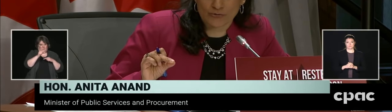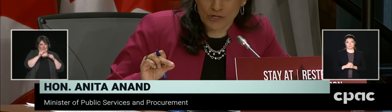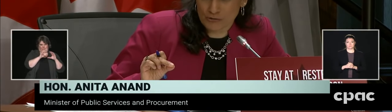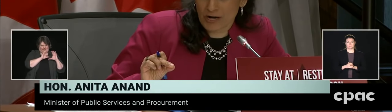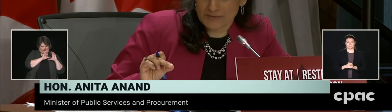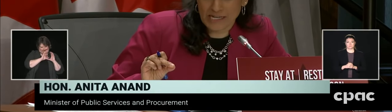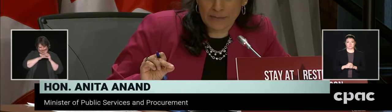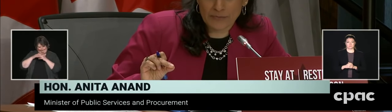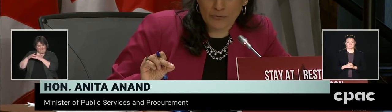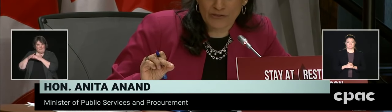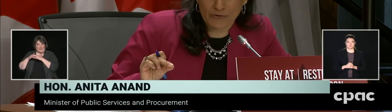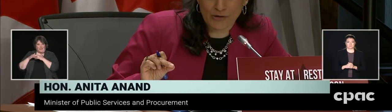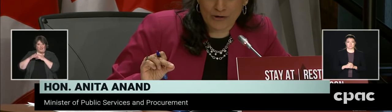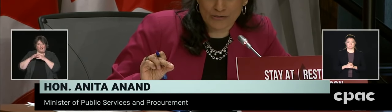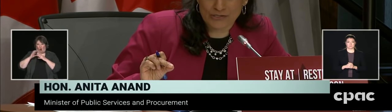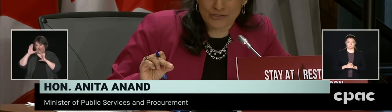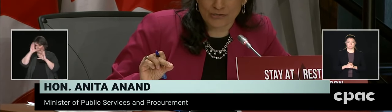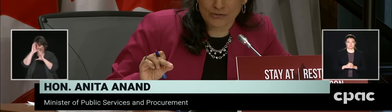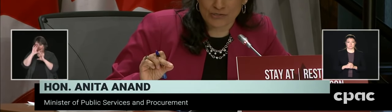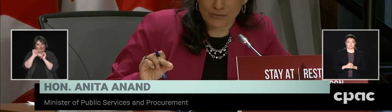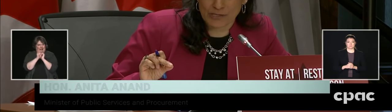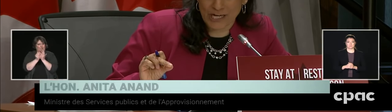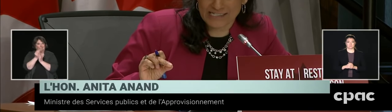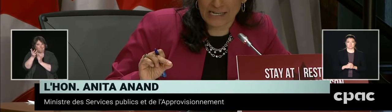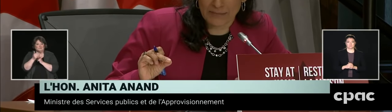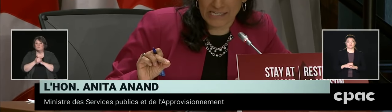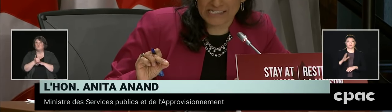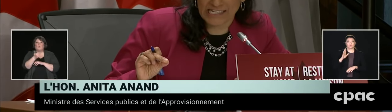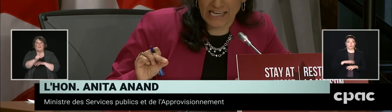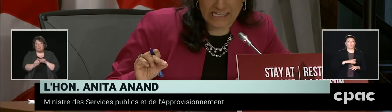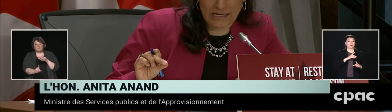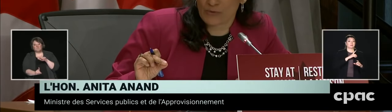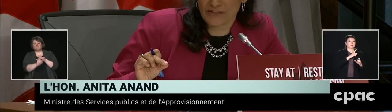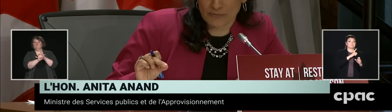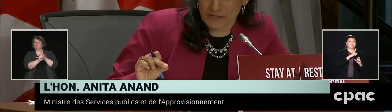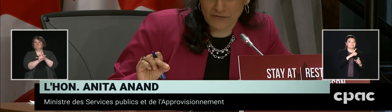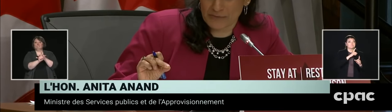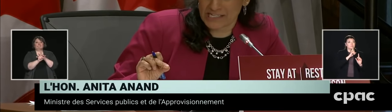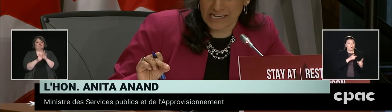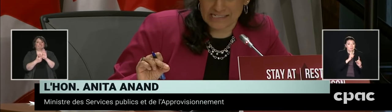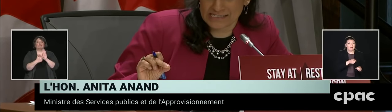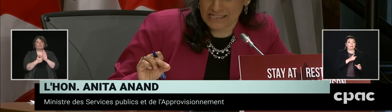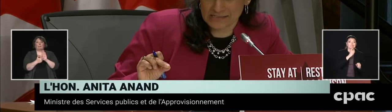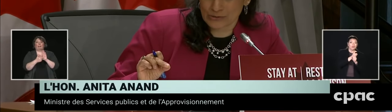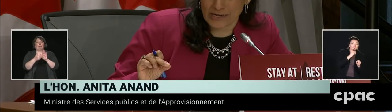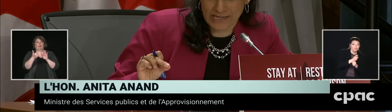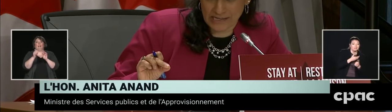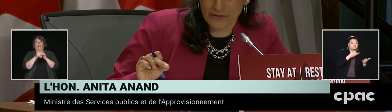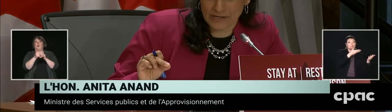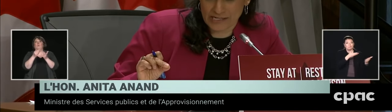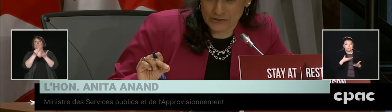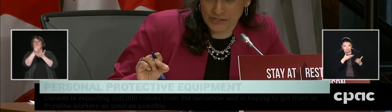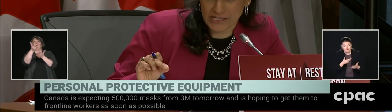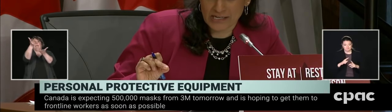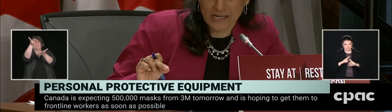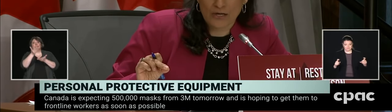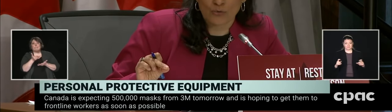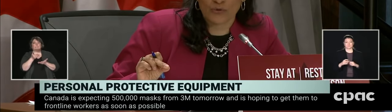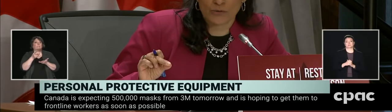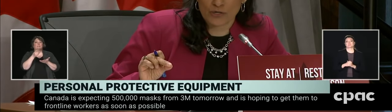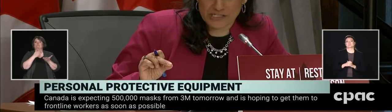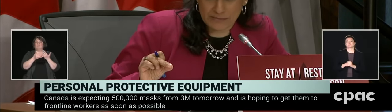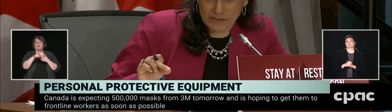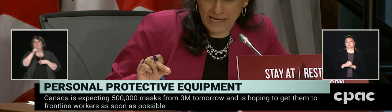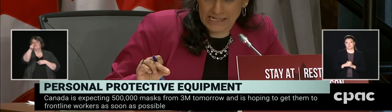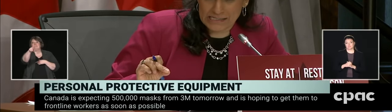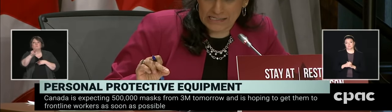situation crops up with regards to supplies coming into Canada, whether it be from the United States or any other country,